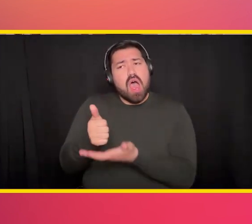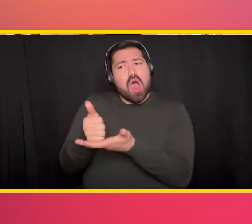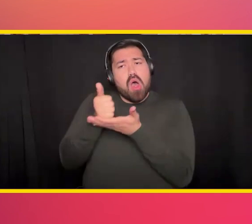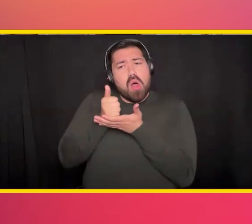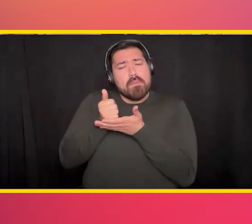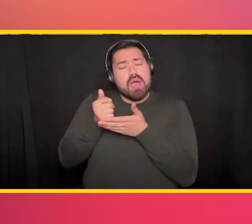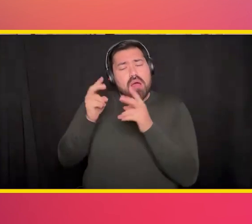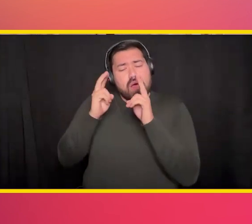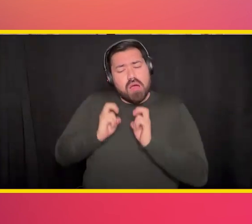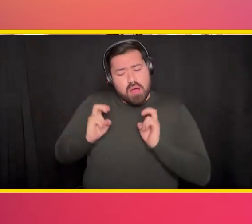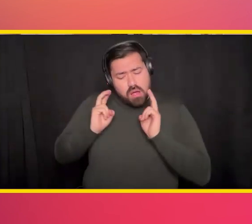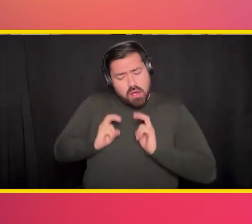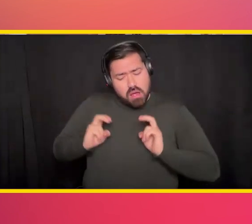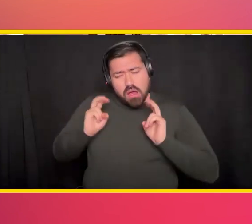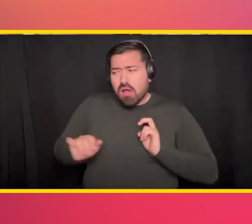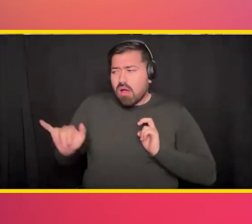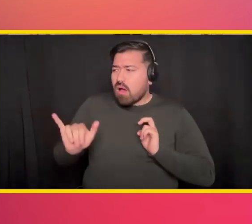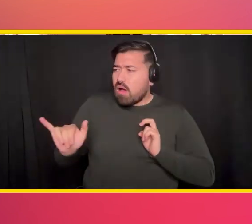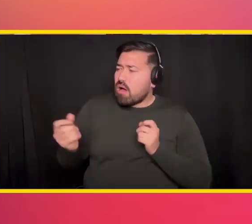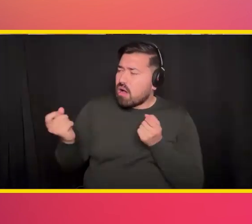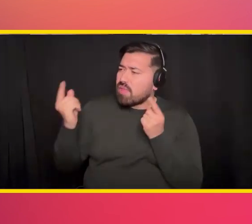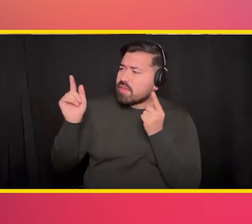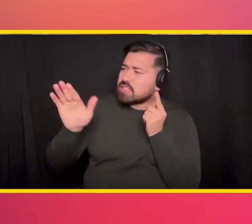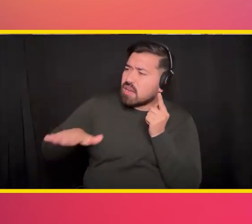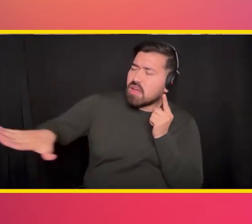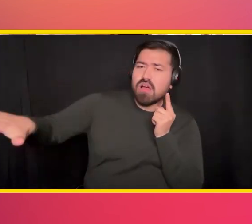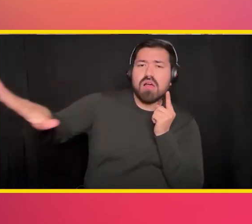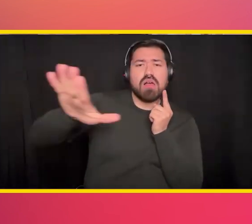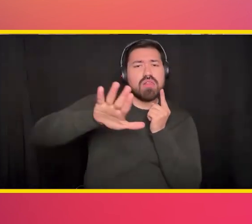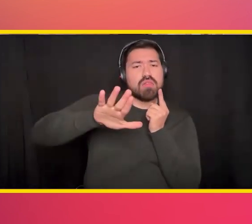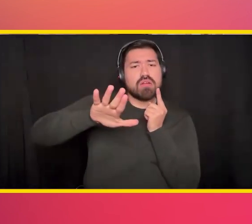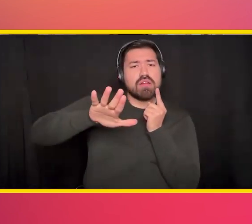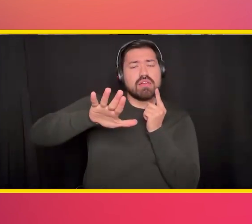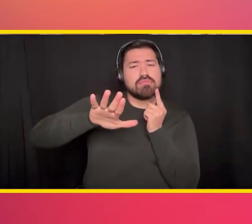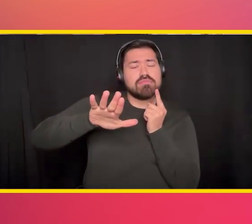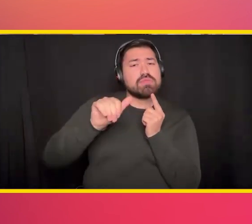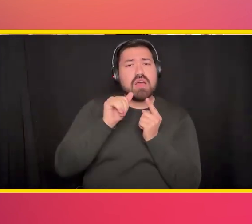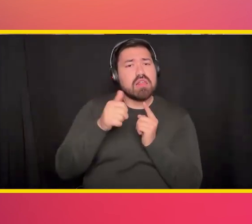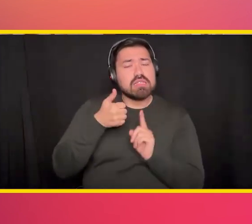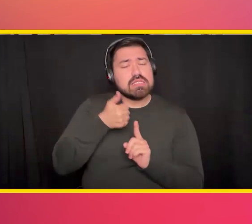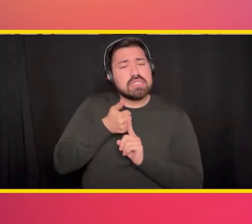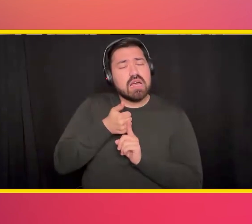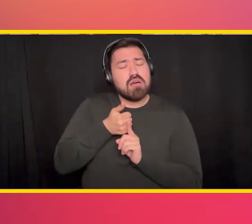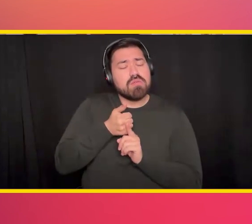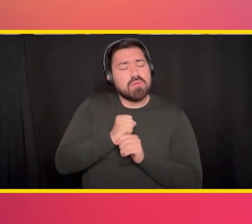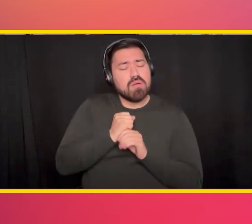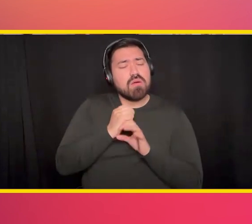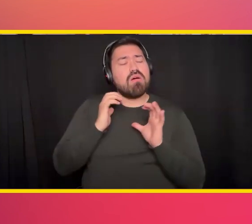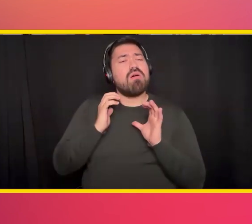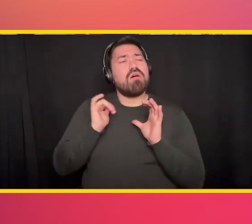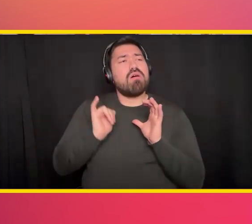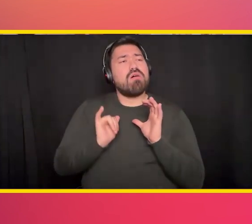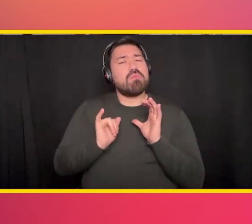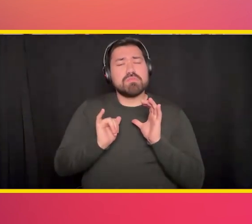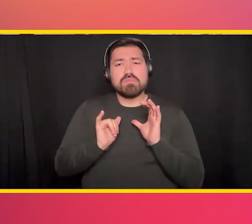way that I hadn't had a felt sense in my cells about what that